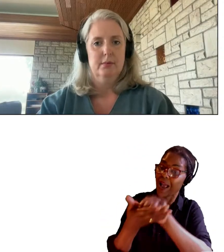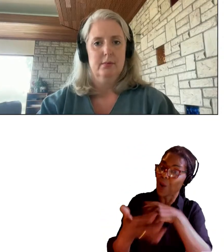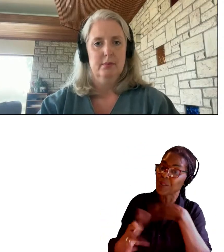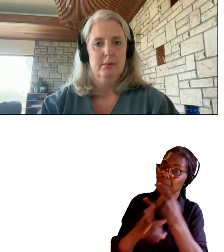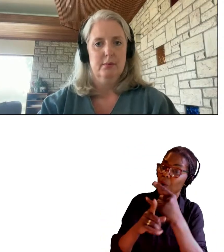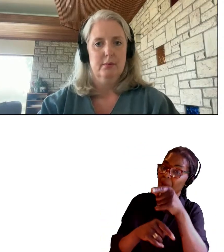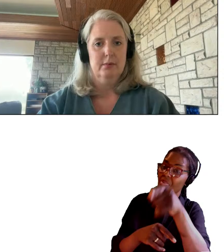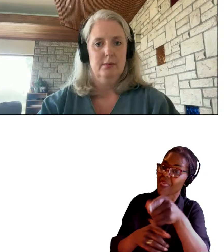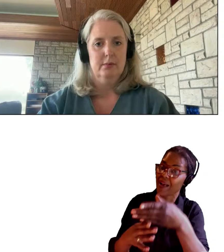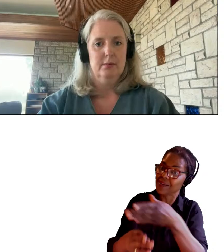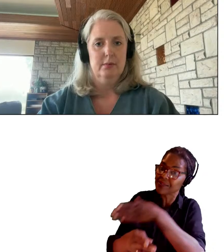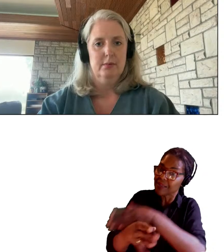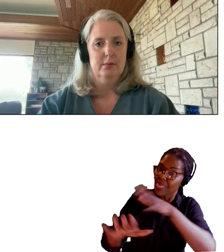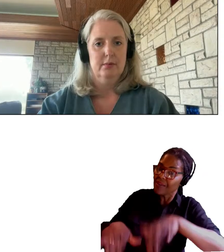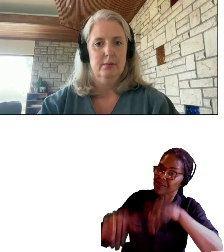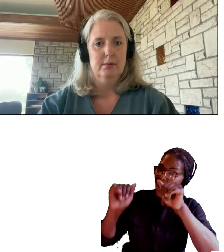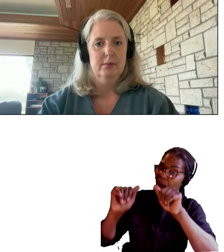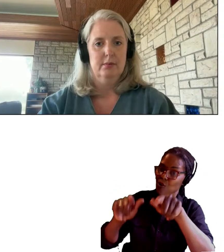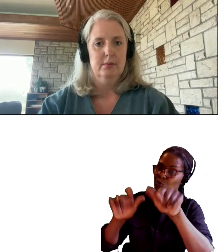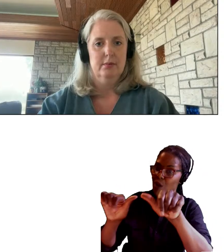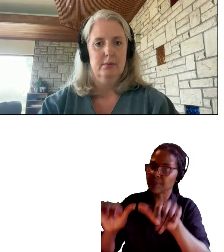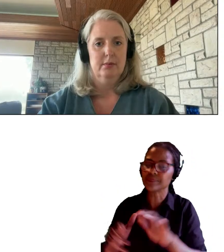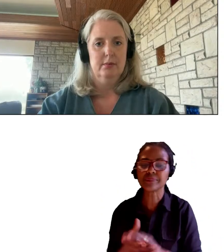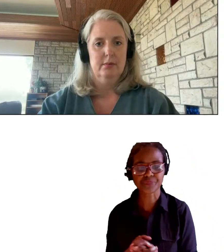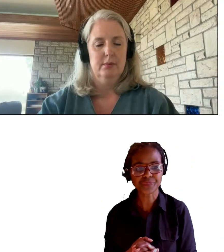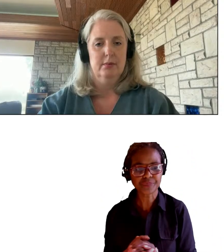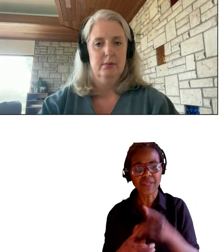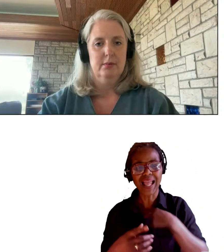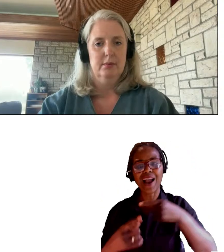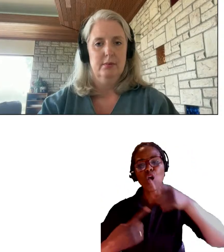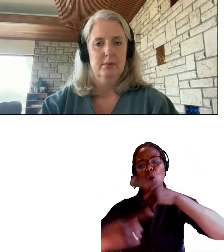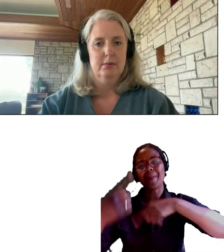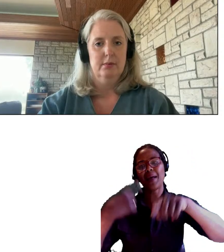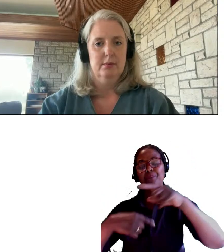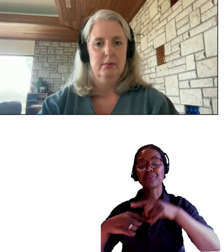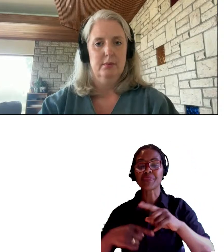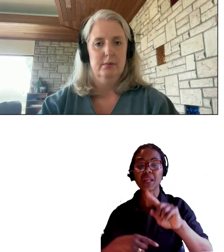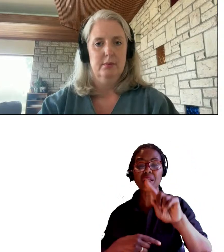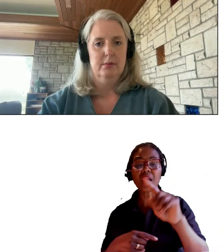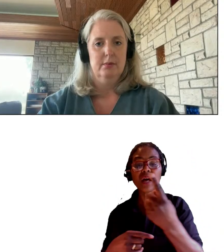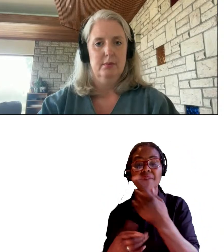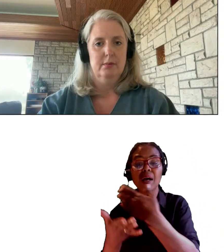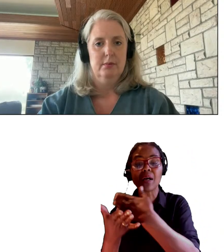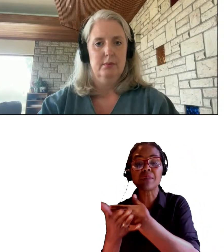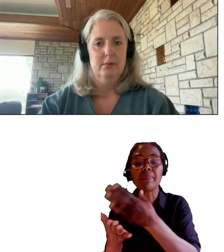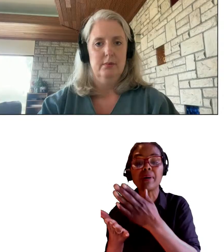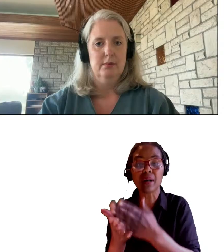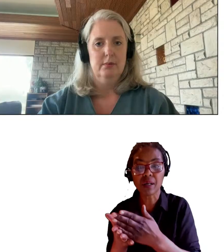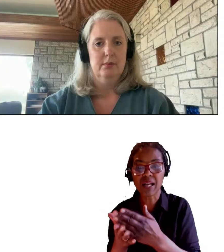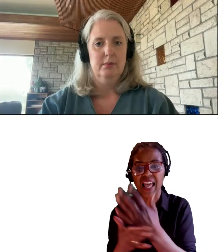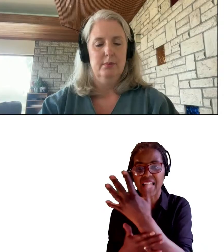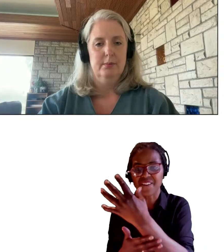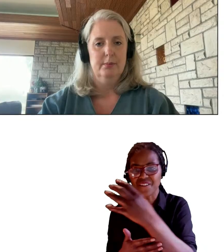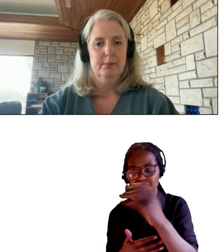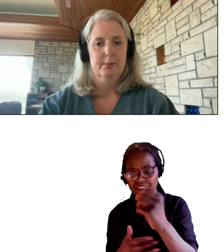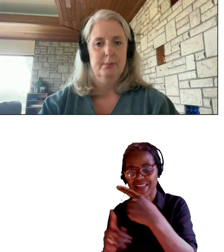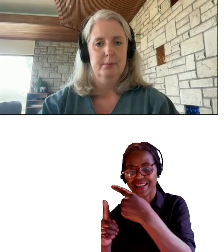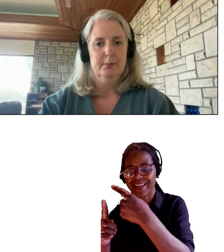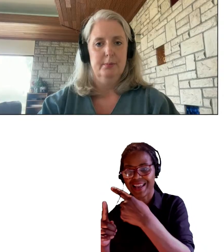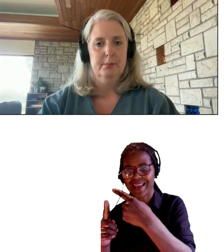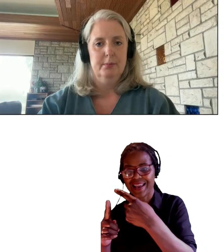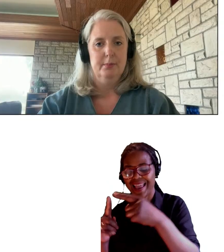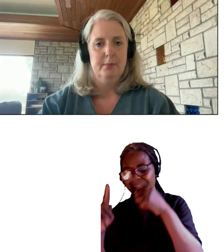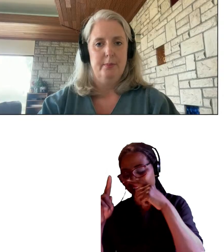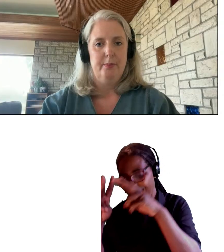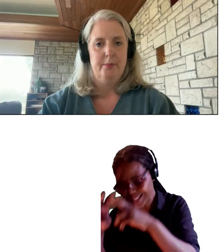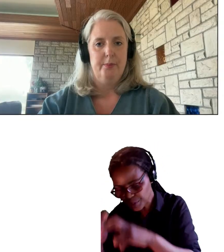you a recap, in the first round, 50 explore, 24 experiment, and 9 expand.